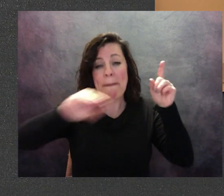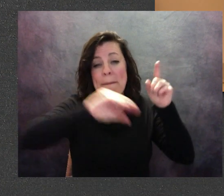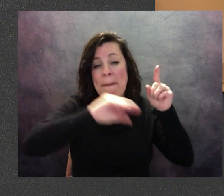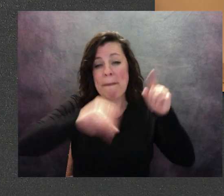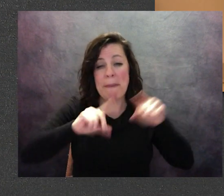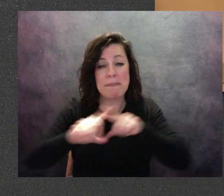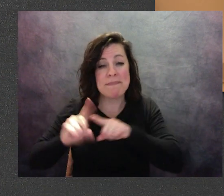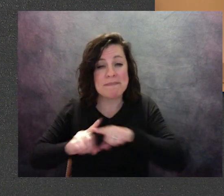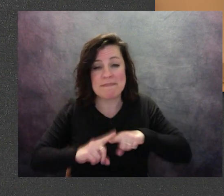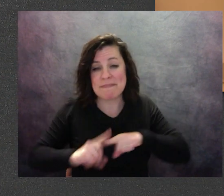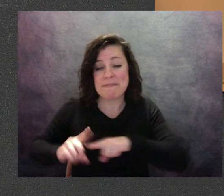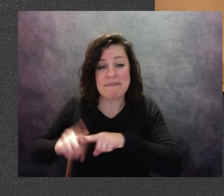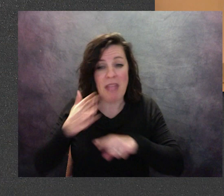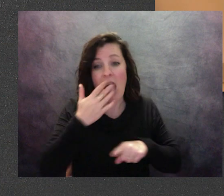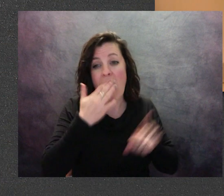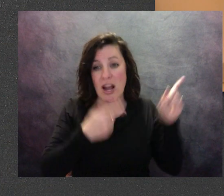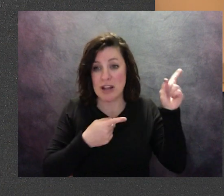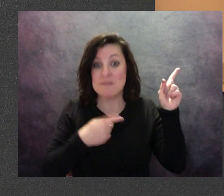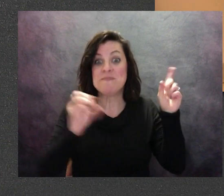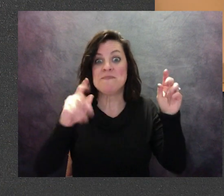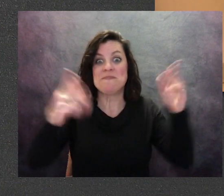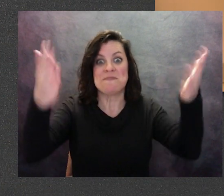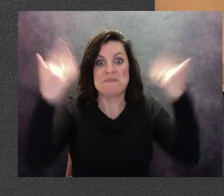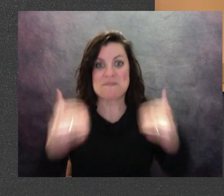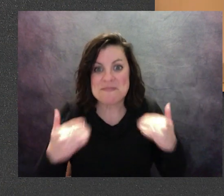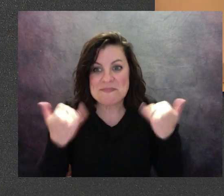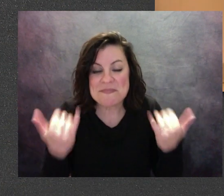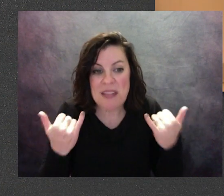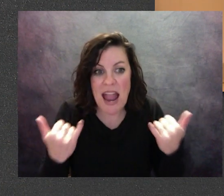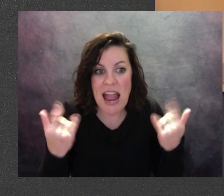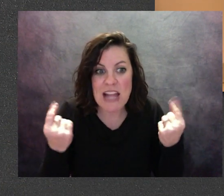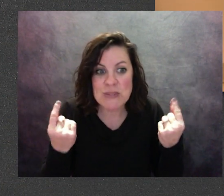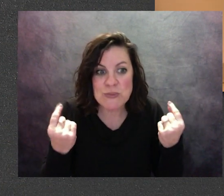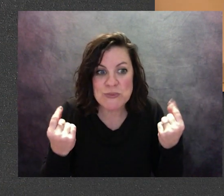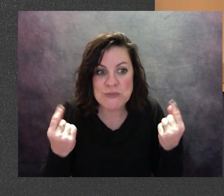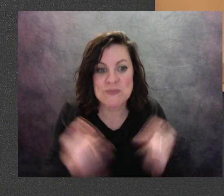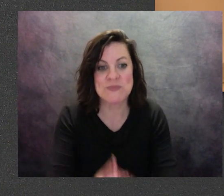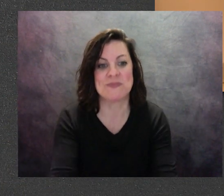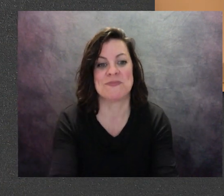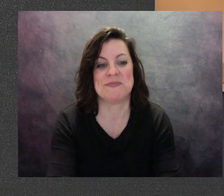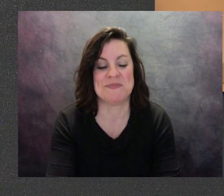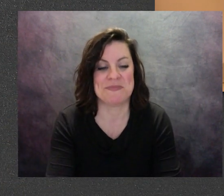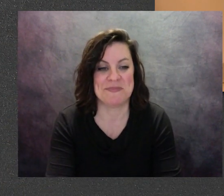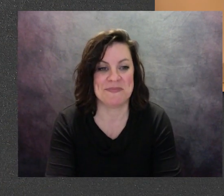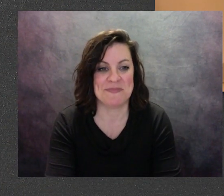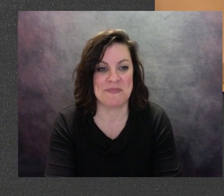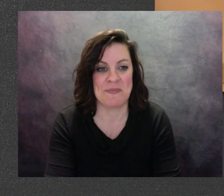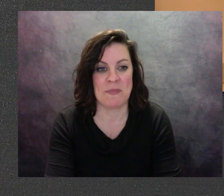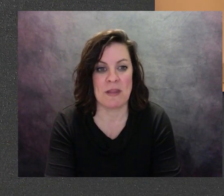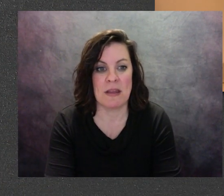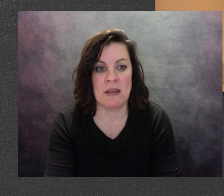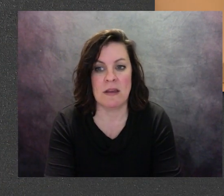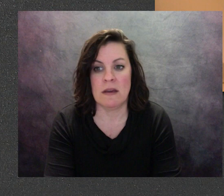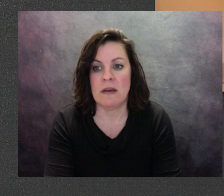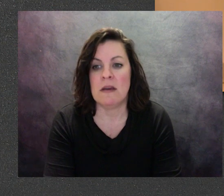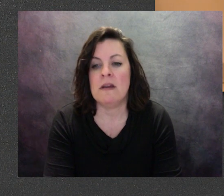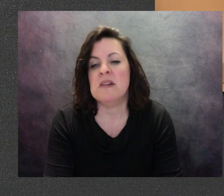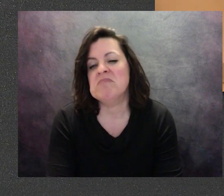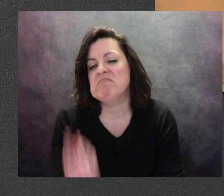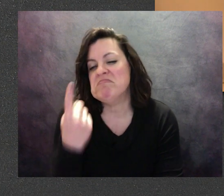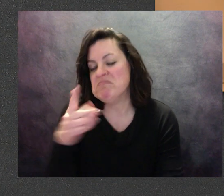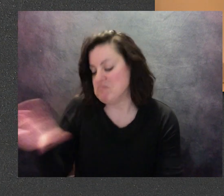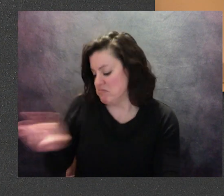How about that? All right, so the next step is I'm going to put 1